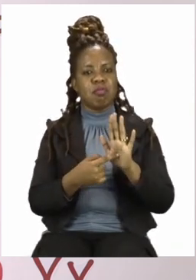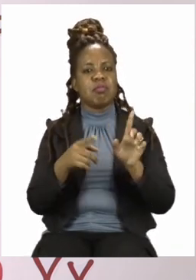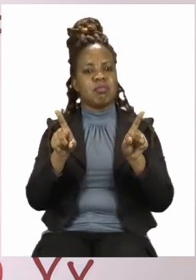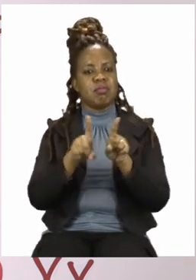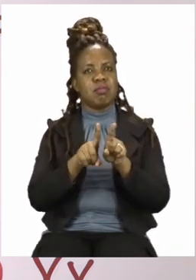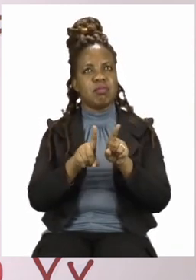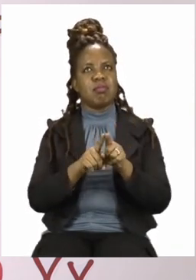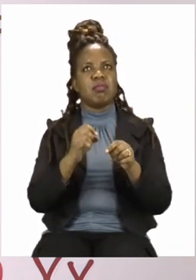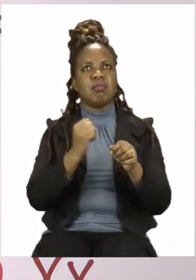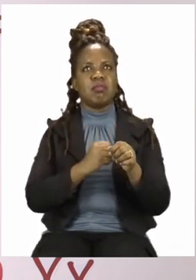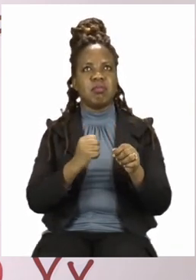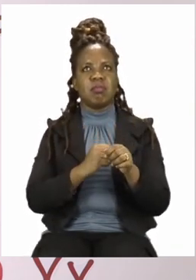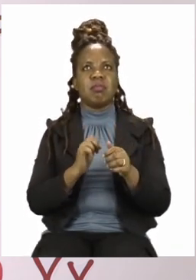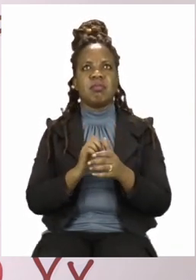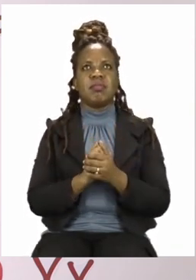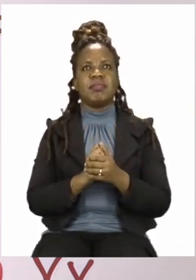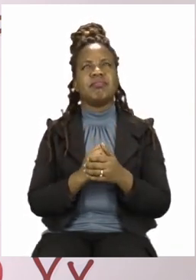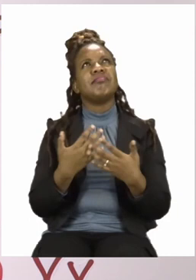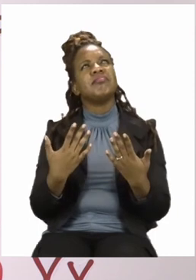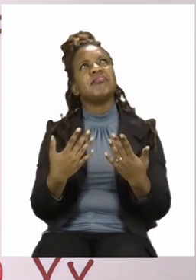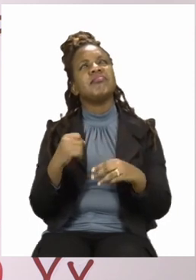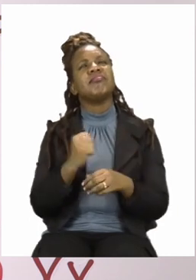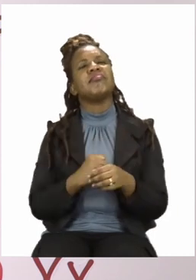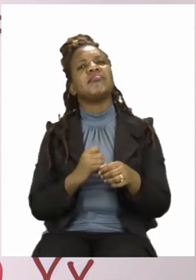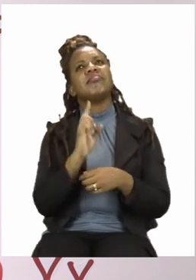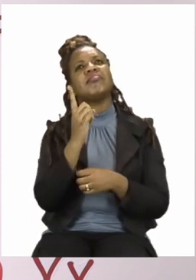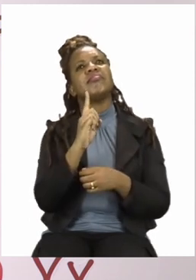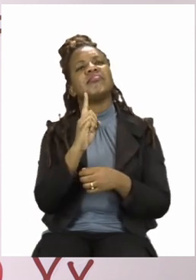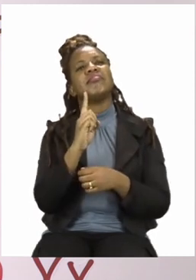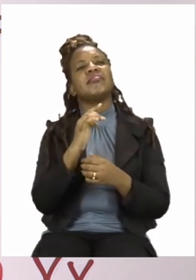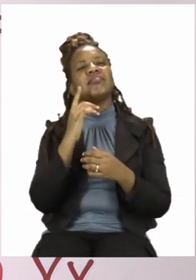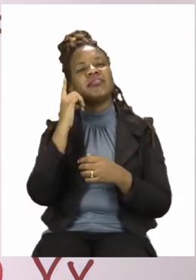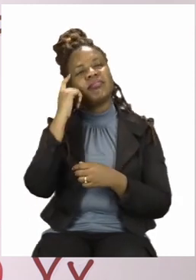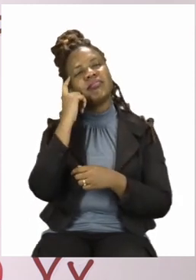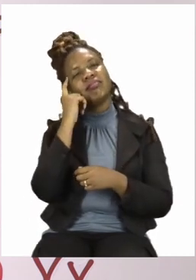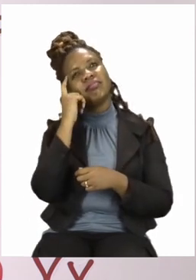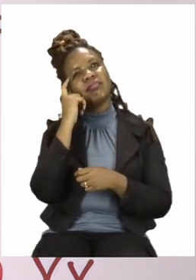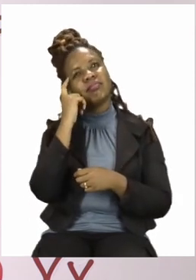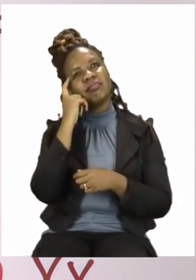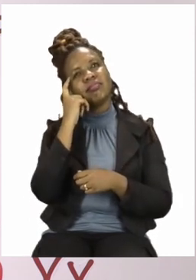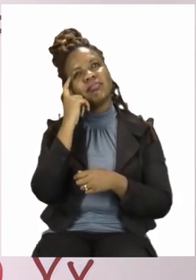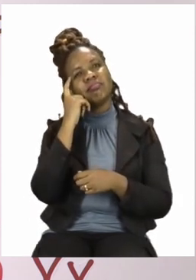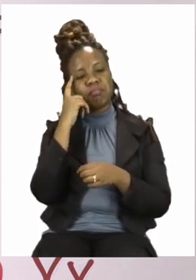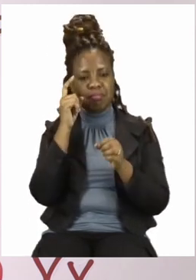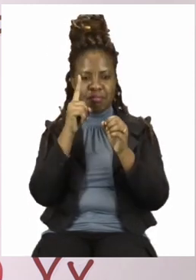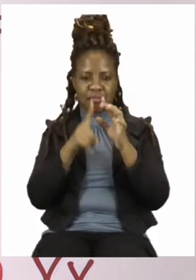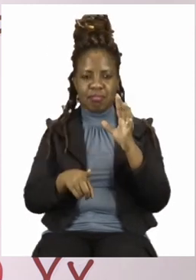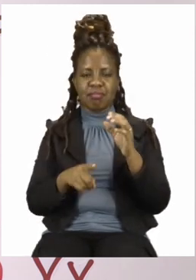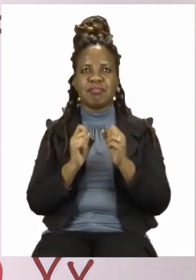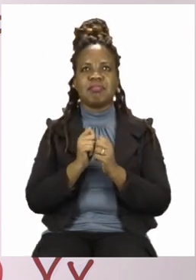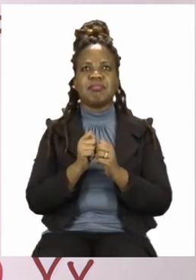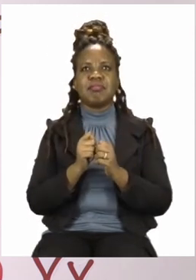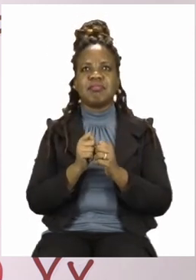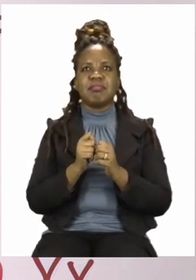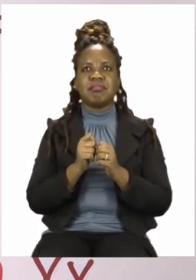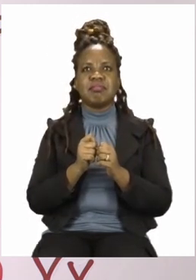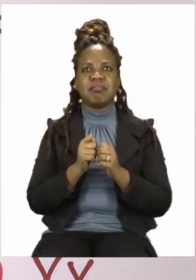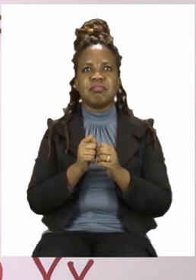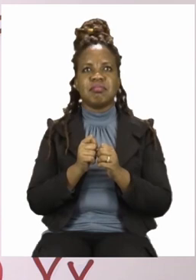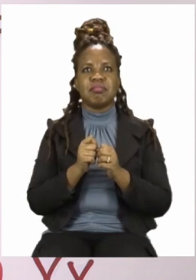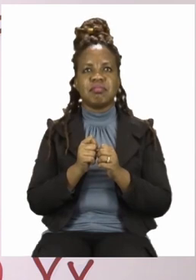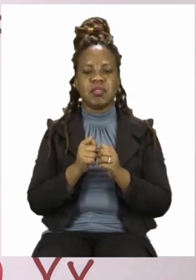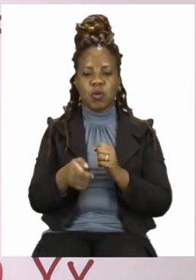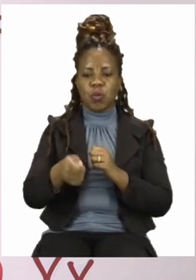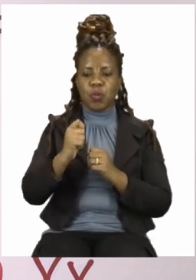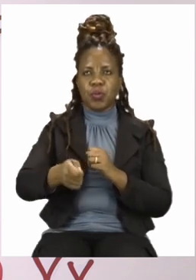to be cooking. What should we cook today? I think we should cook some eggs. So I'm going to take my pan.